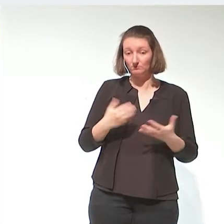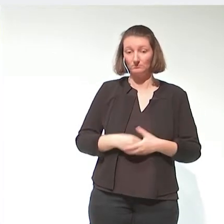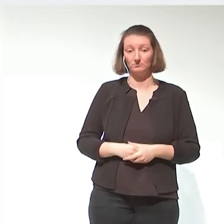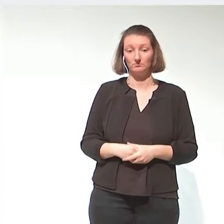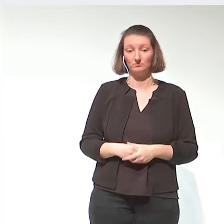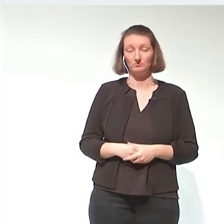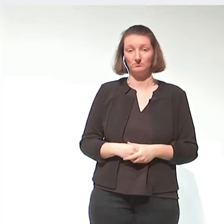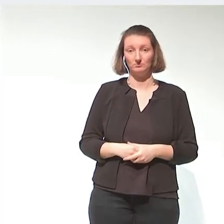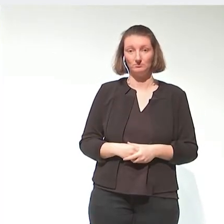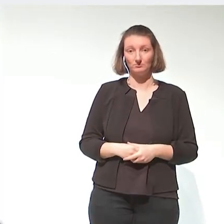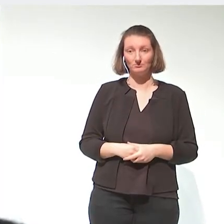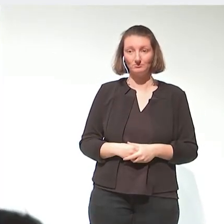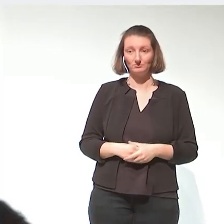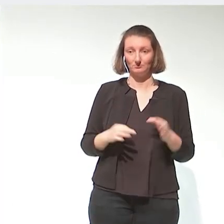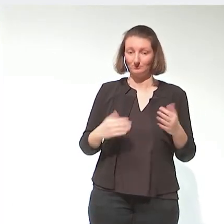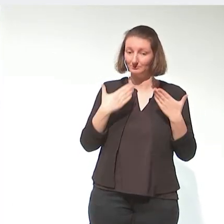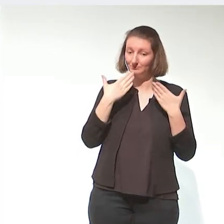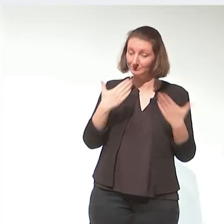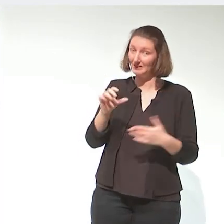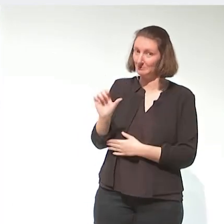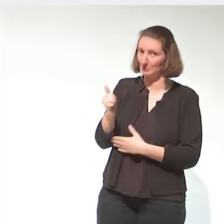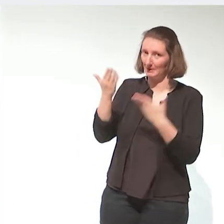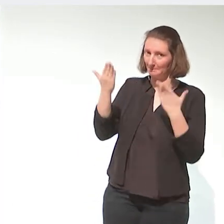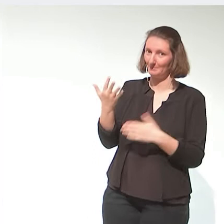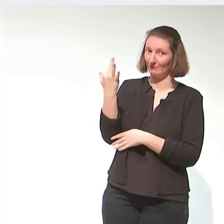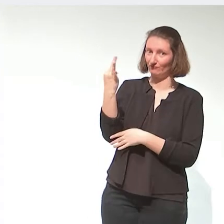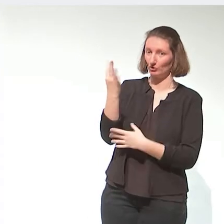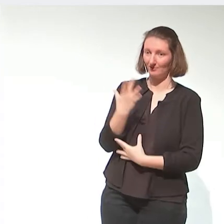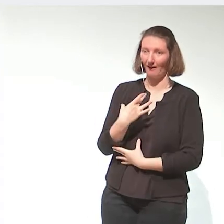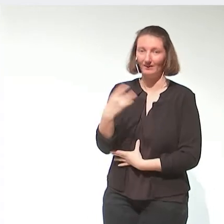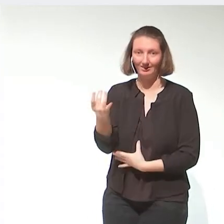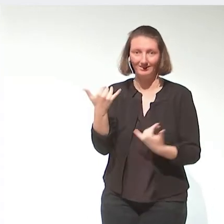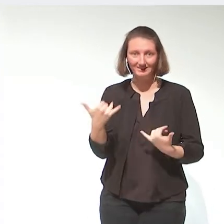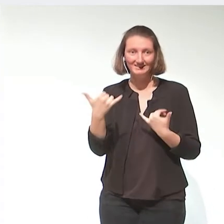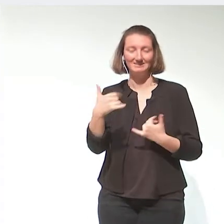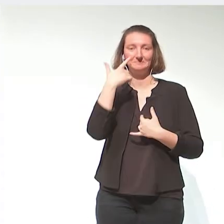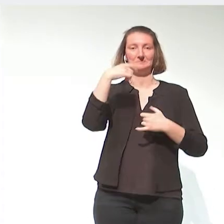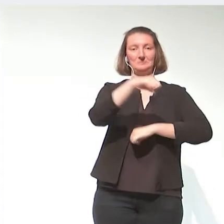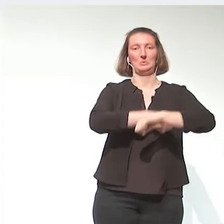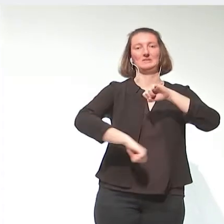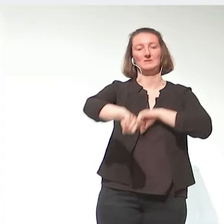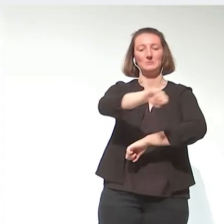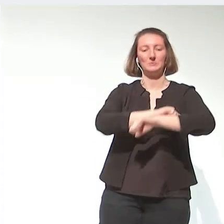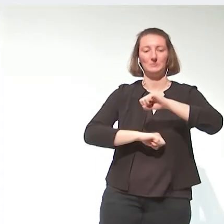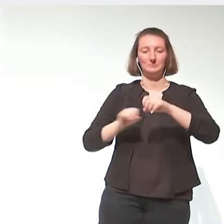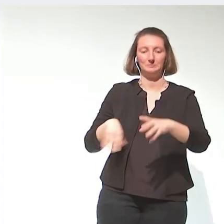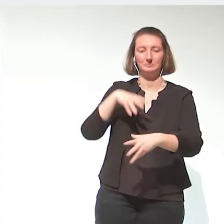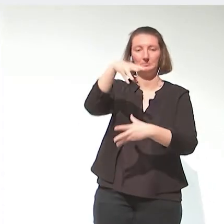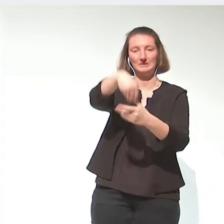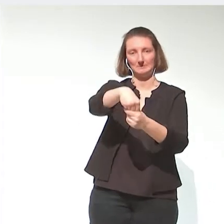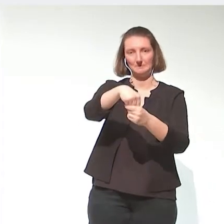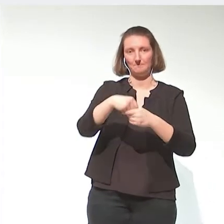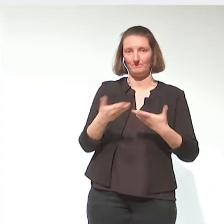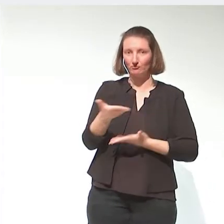presidency for the invitation to Malta to be part of this discussion. I'd also like to convey the greetings of the Honorable Giulia Farrugia